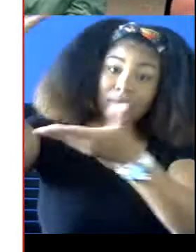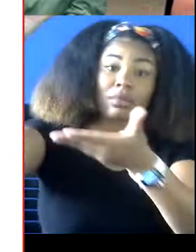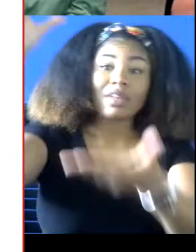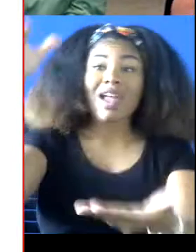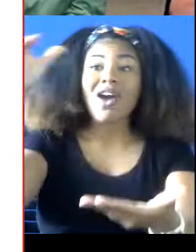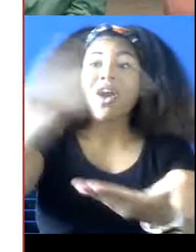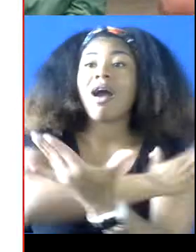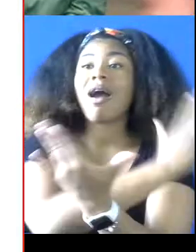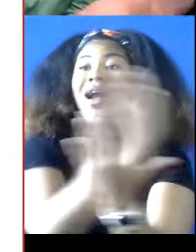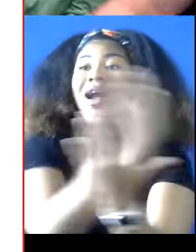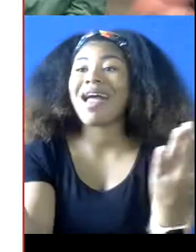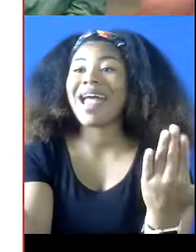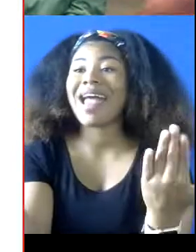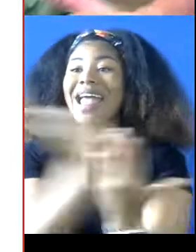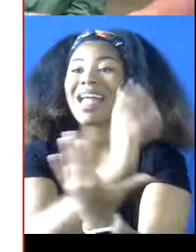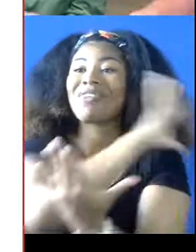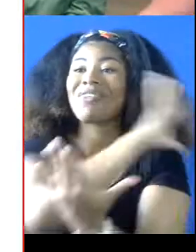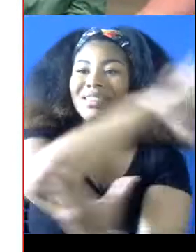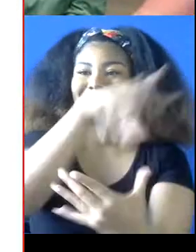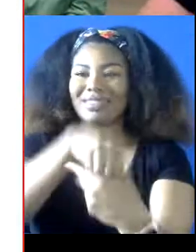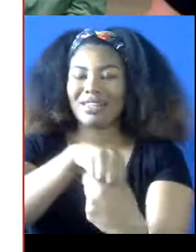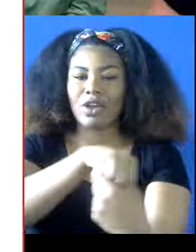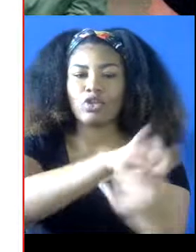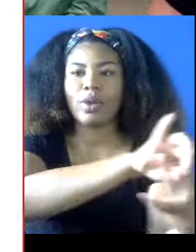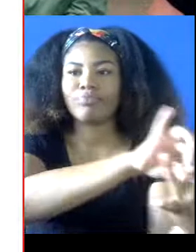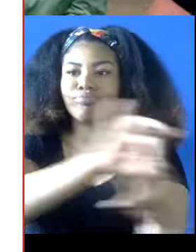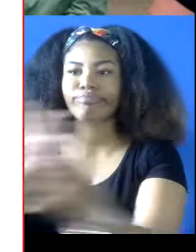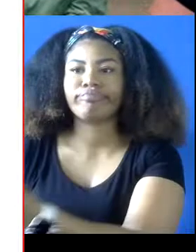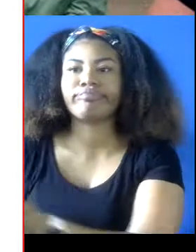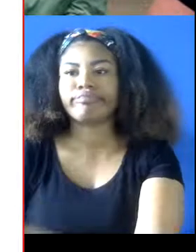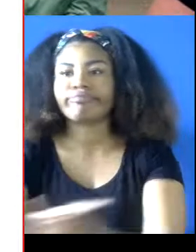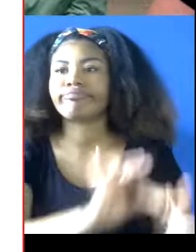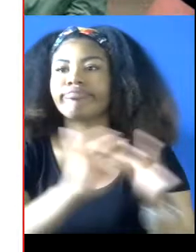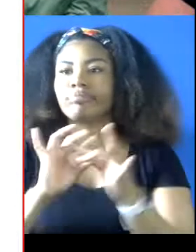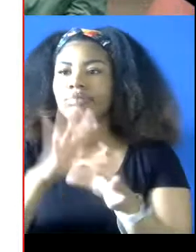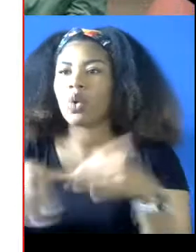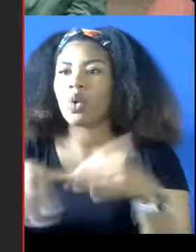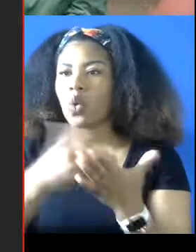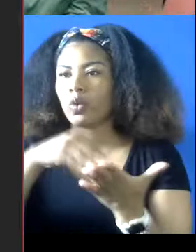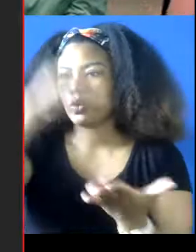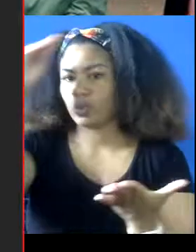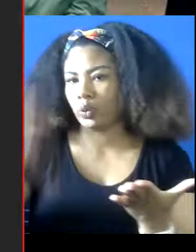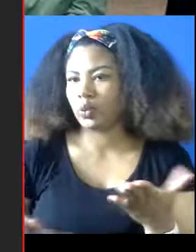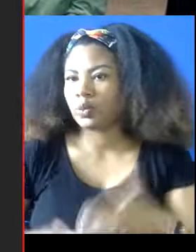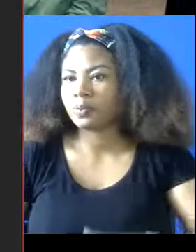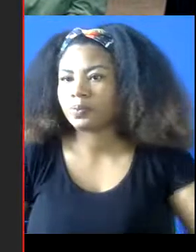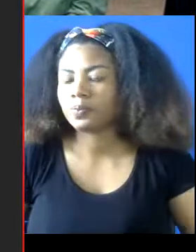fact, reaches all of the different learners in the class.